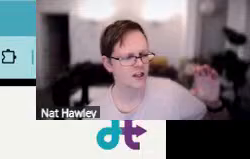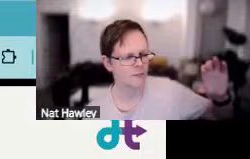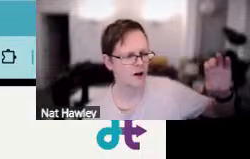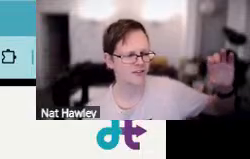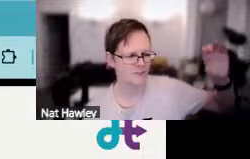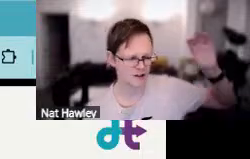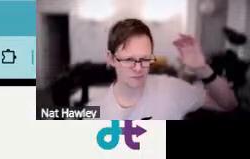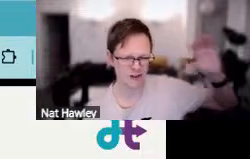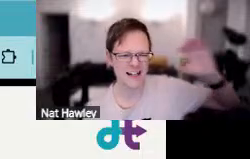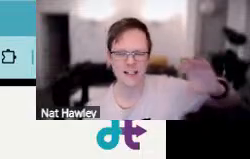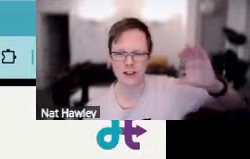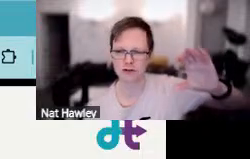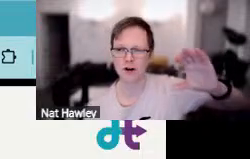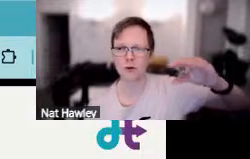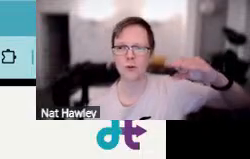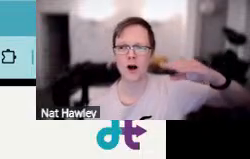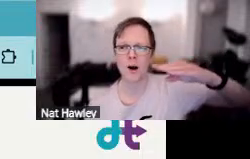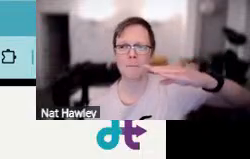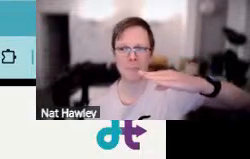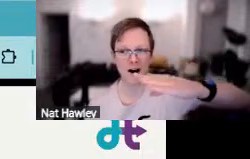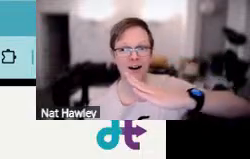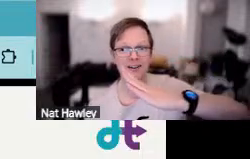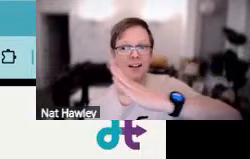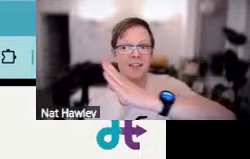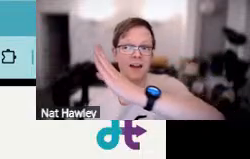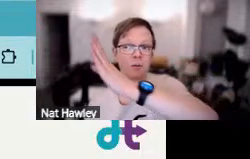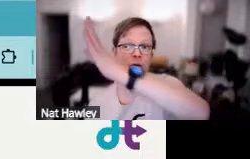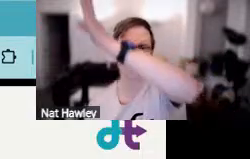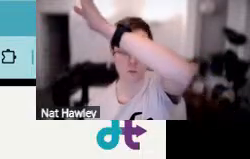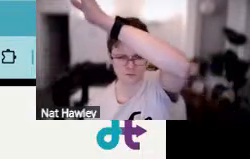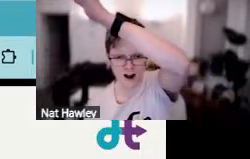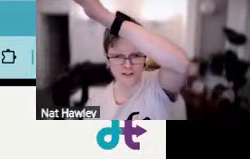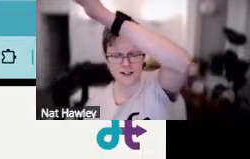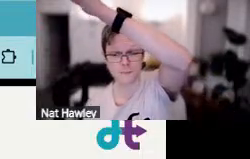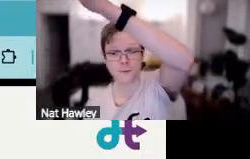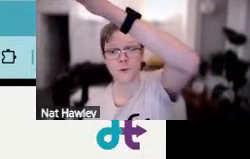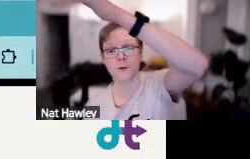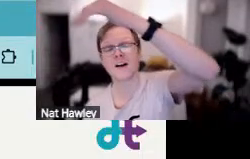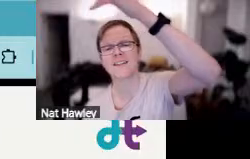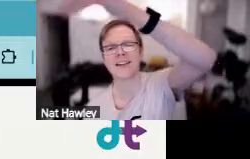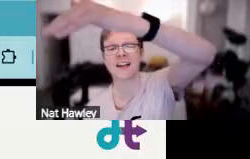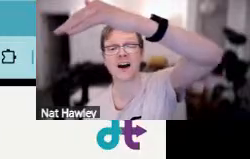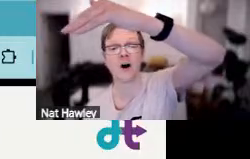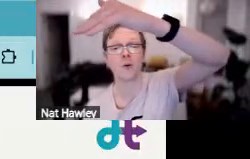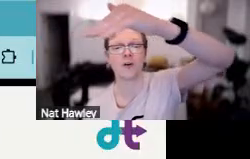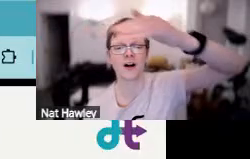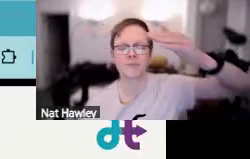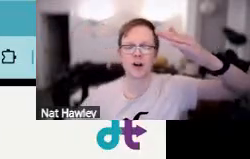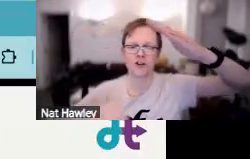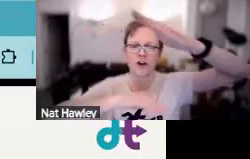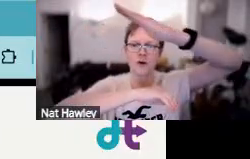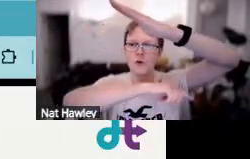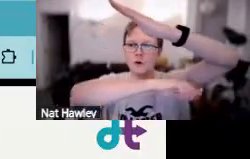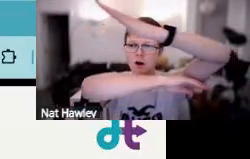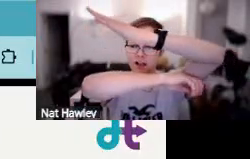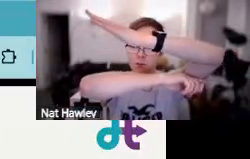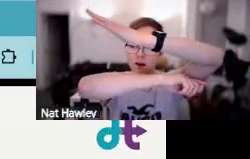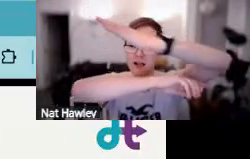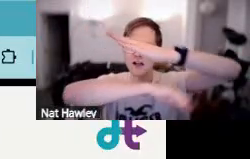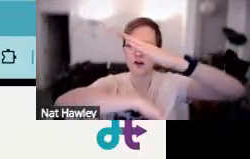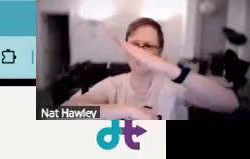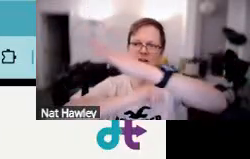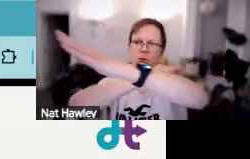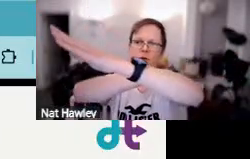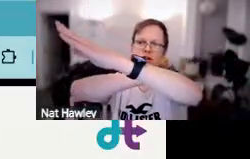a young person might really struggle, but they will vastly improve as they get older. So